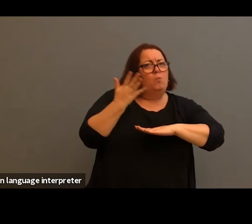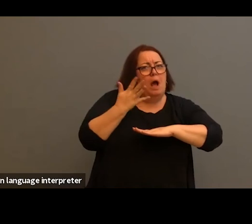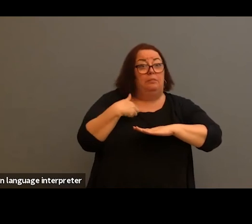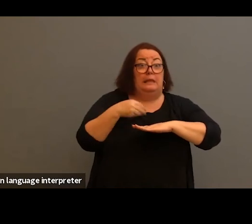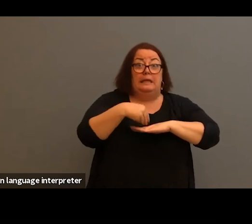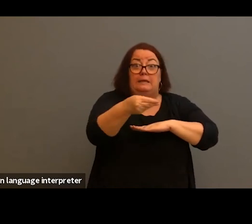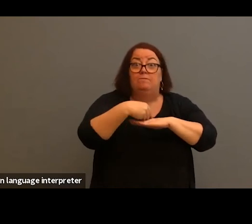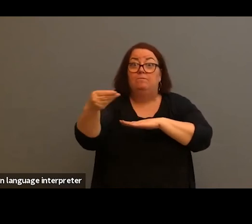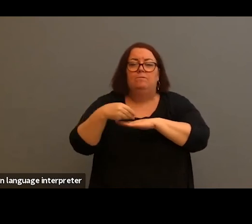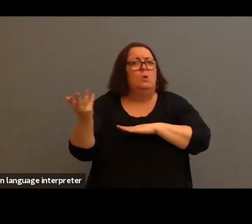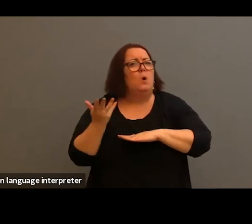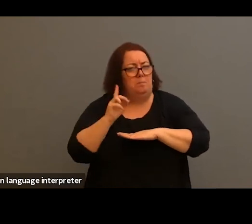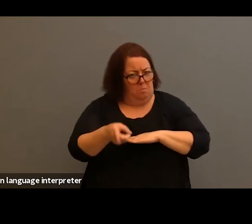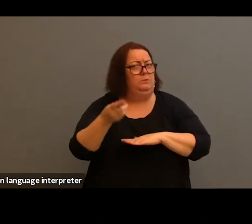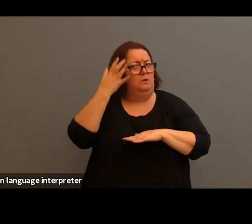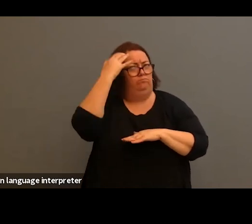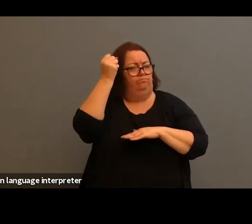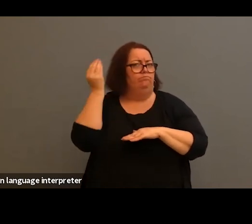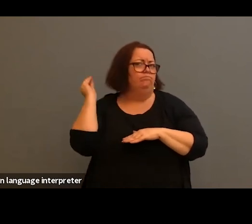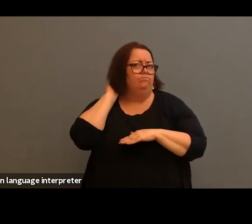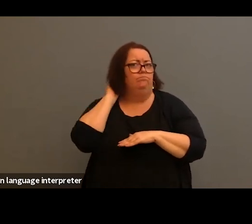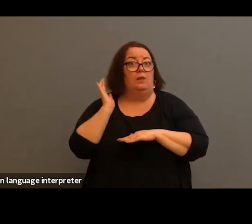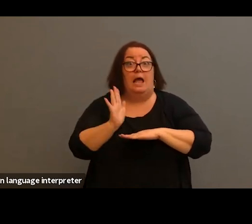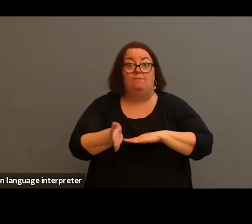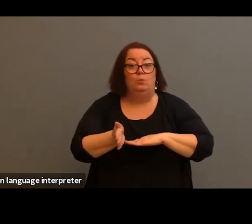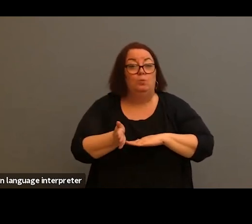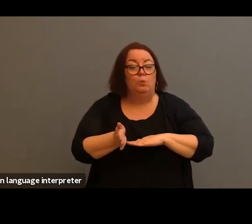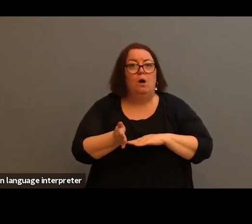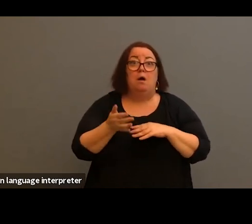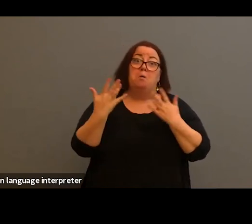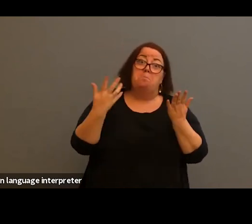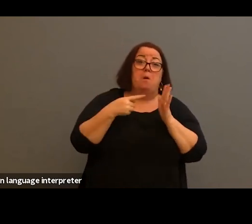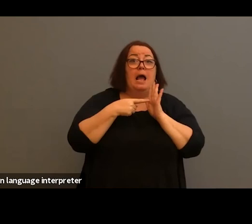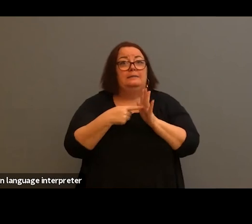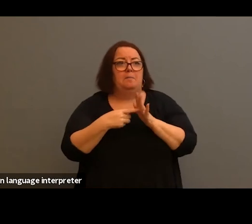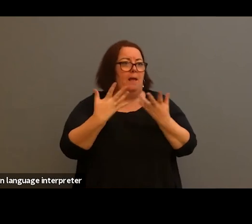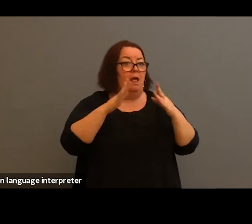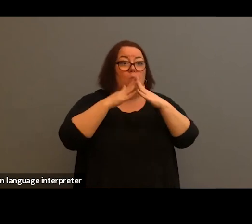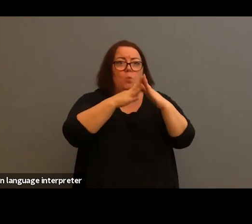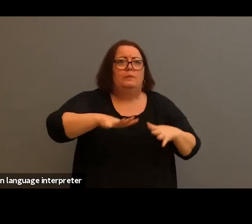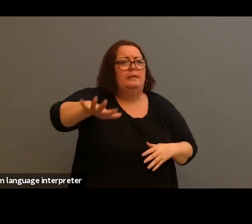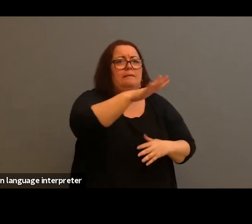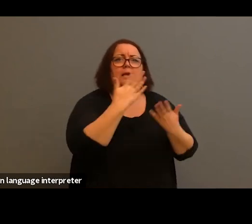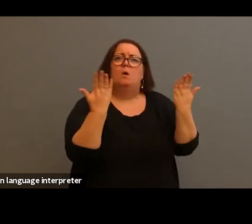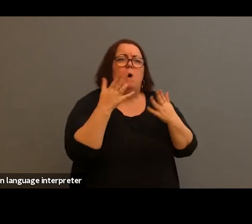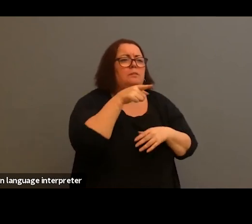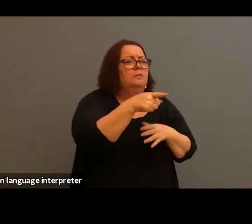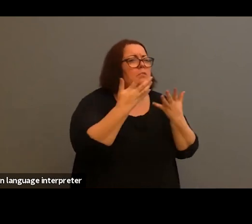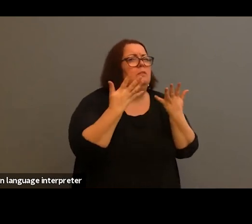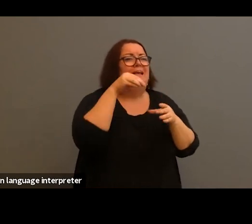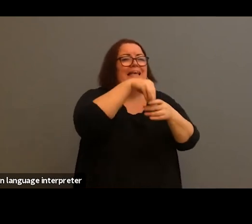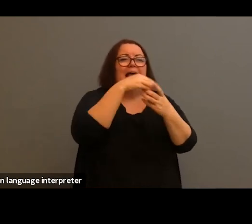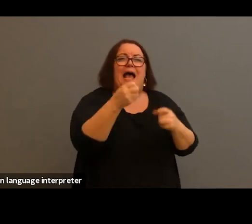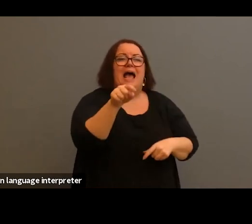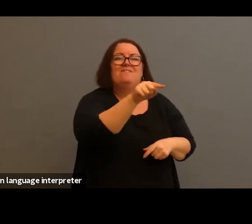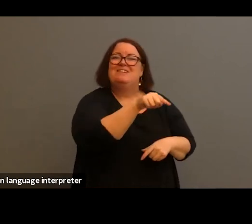people face with disabilities face. But then we also need to make sure that those accessible technologies go hand in hand